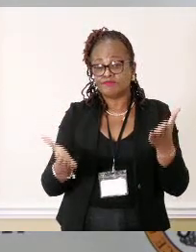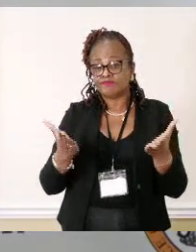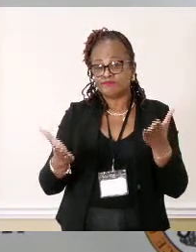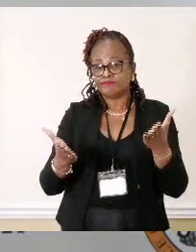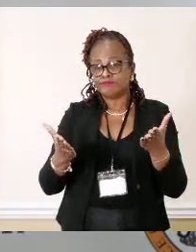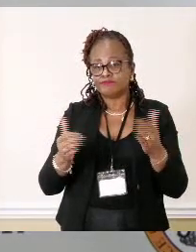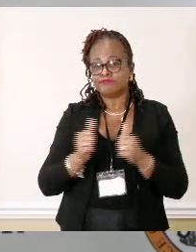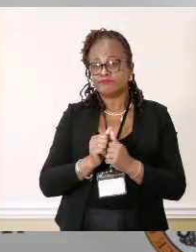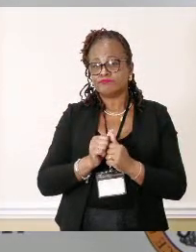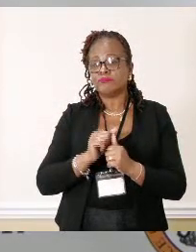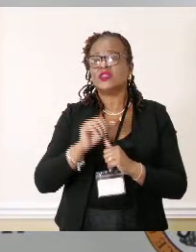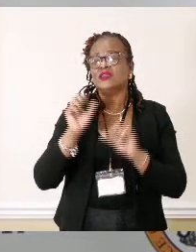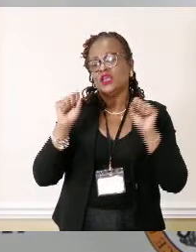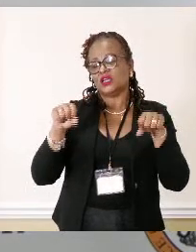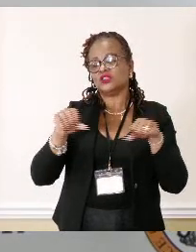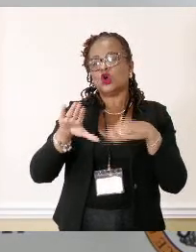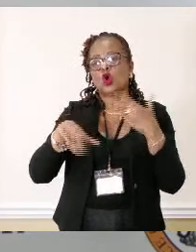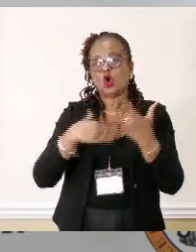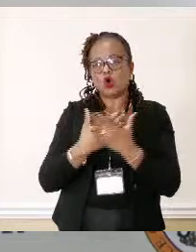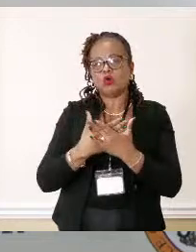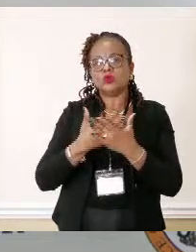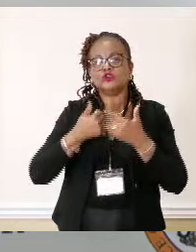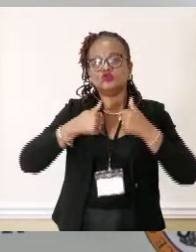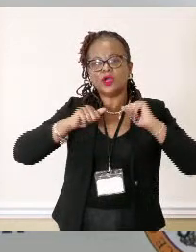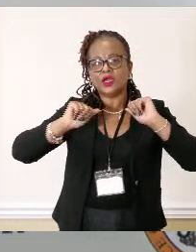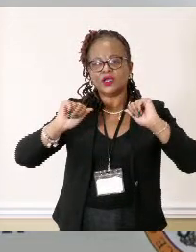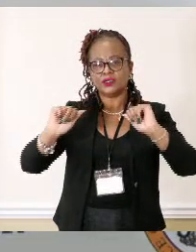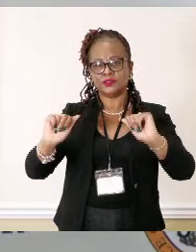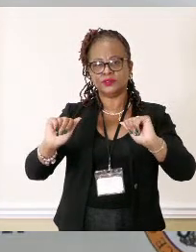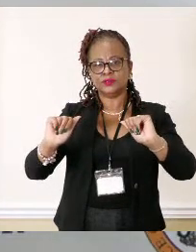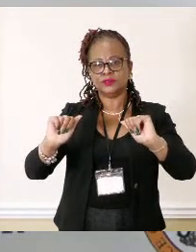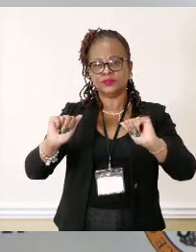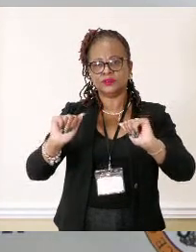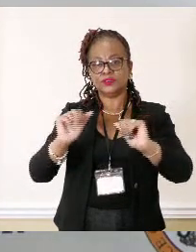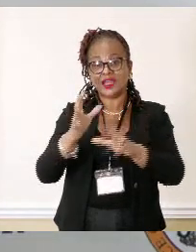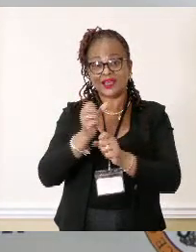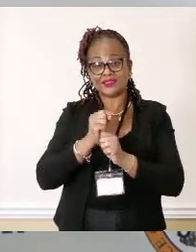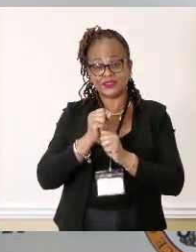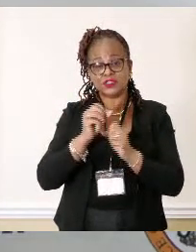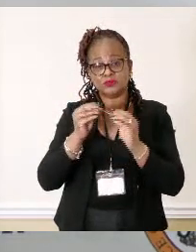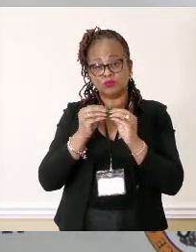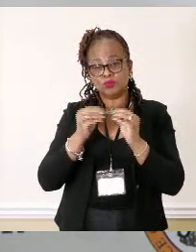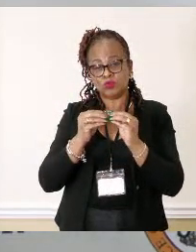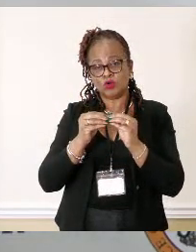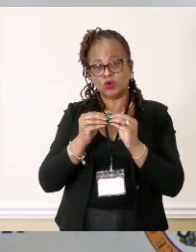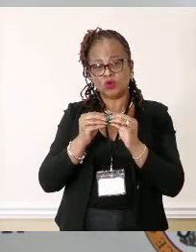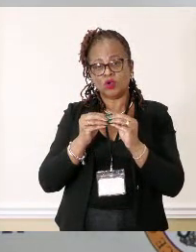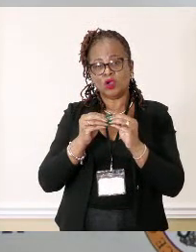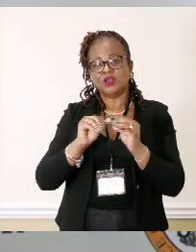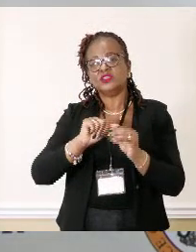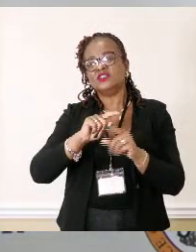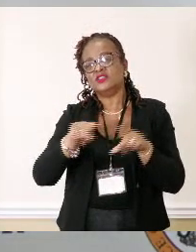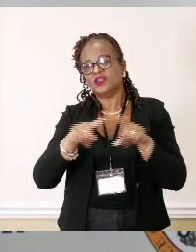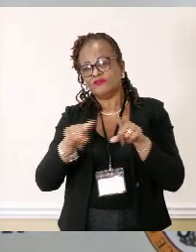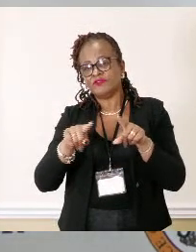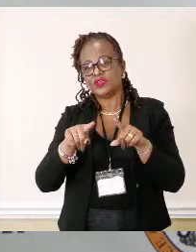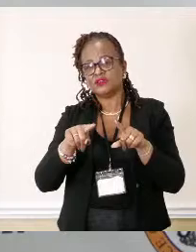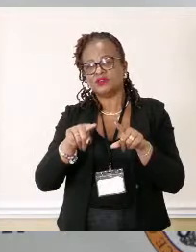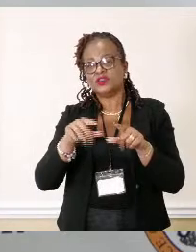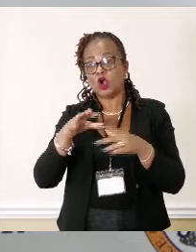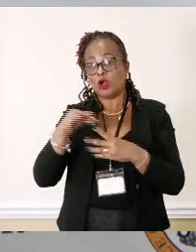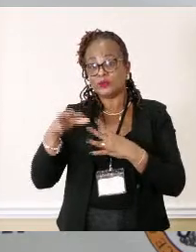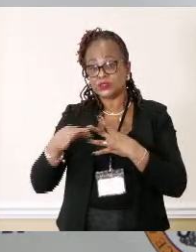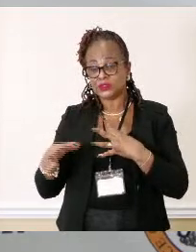All efforts are being made to access the vaccine, the other